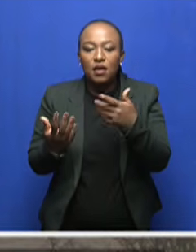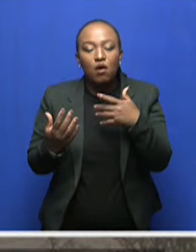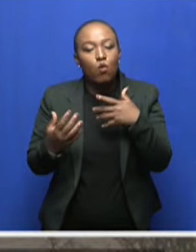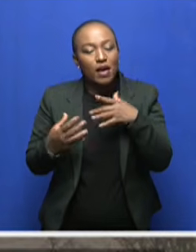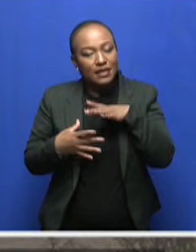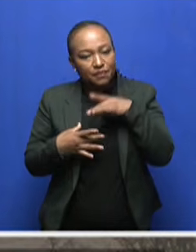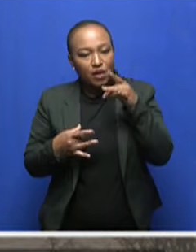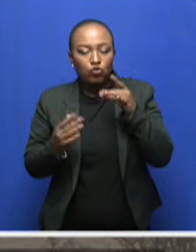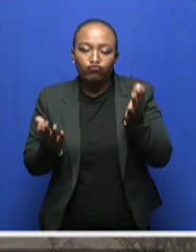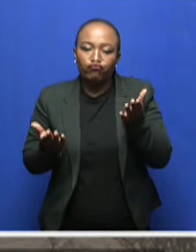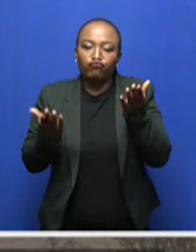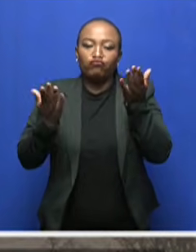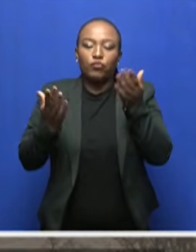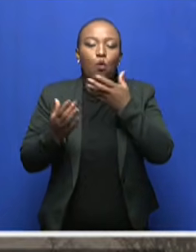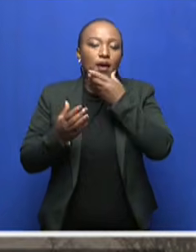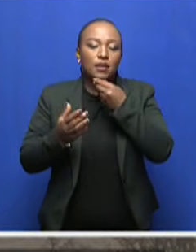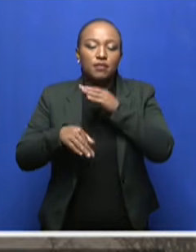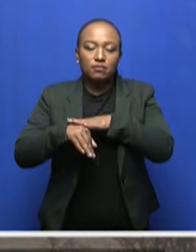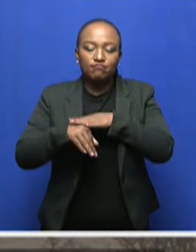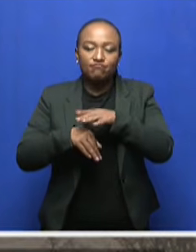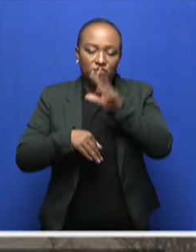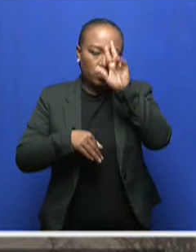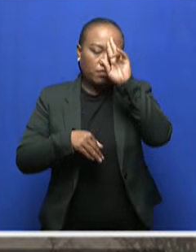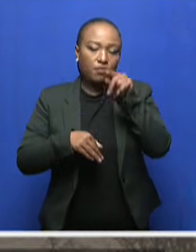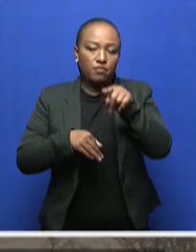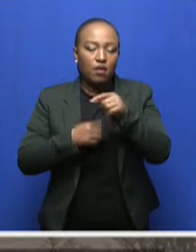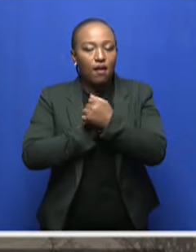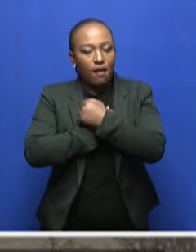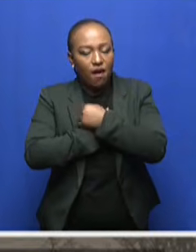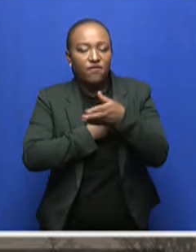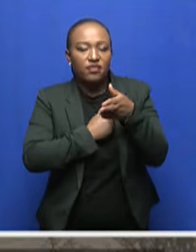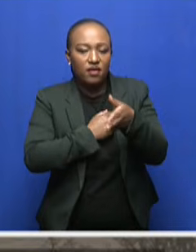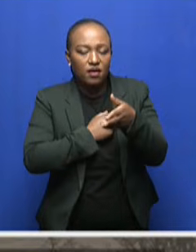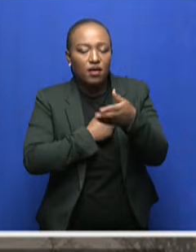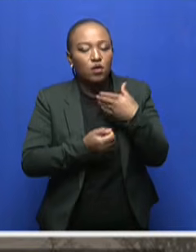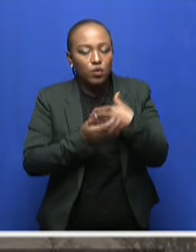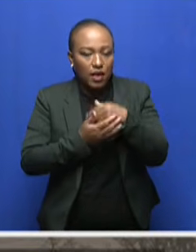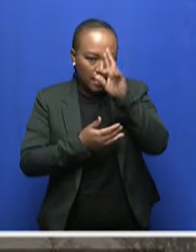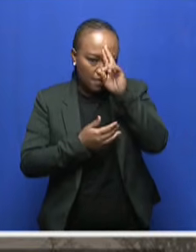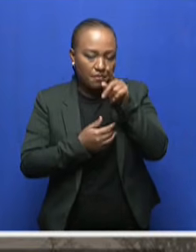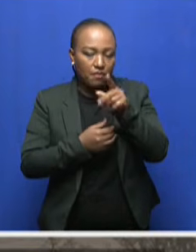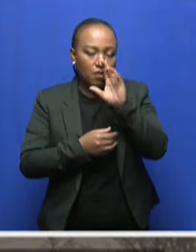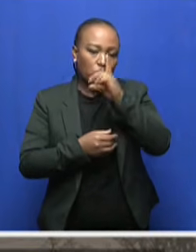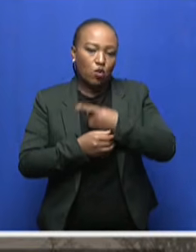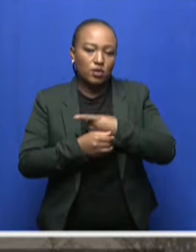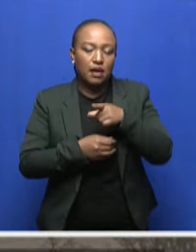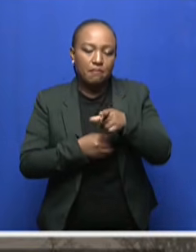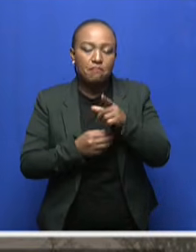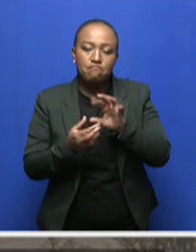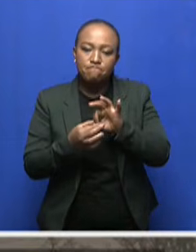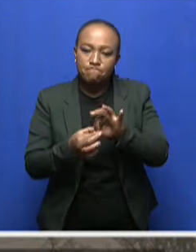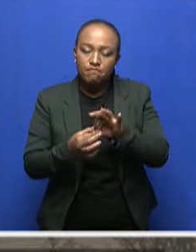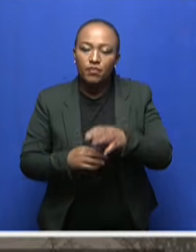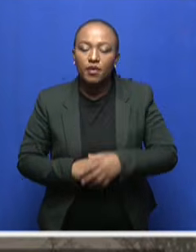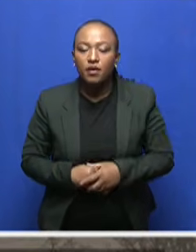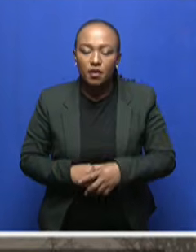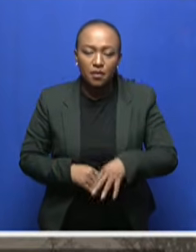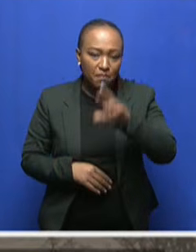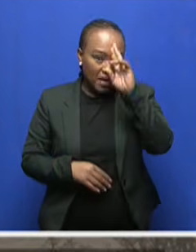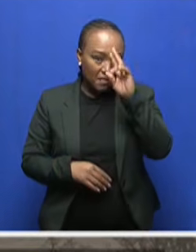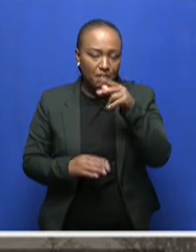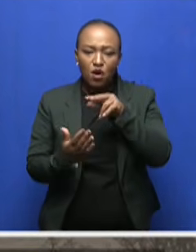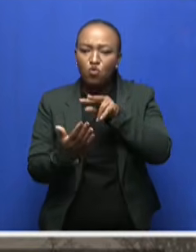her spirits because it is Christmas, and to remember that there is, love in the air, and she can remember her daughter fondly. And I remember